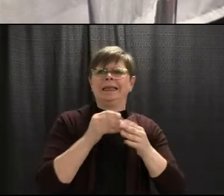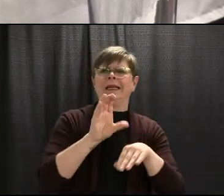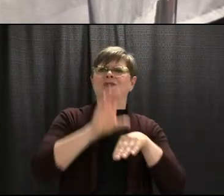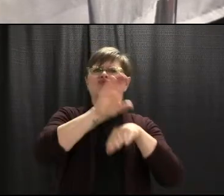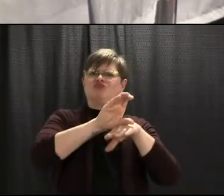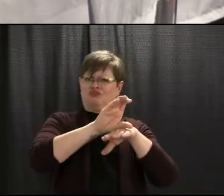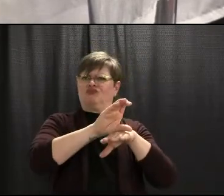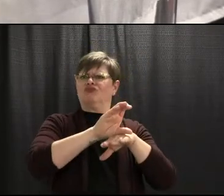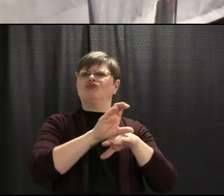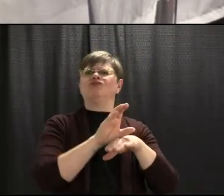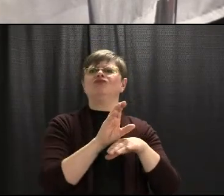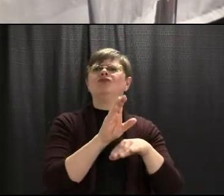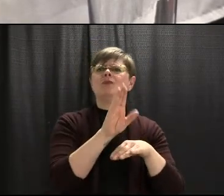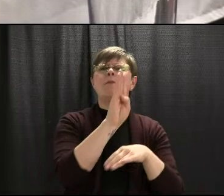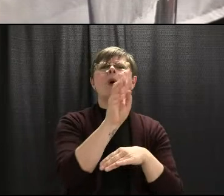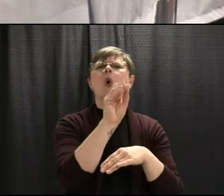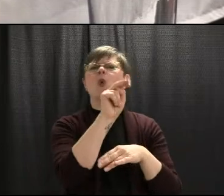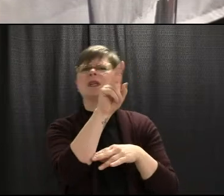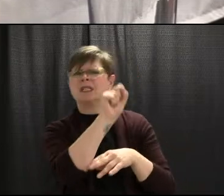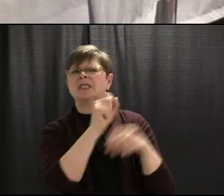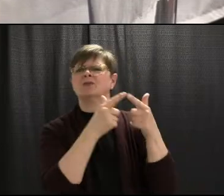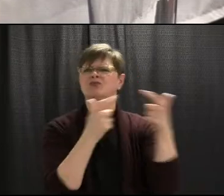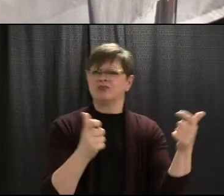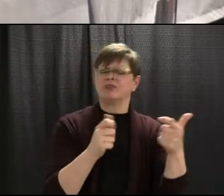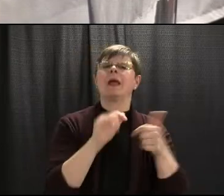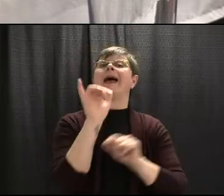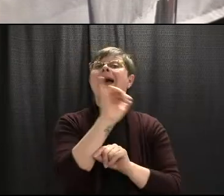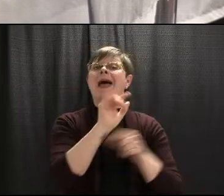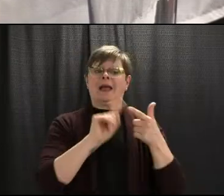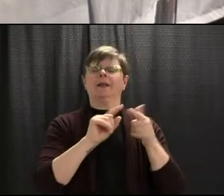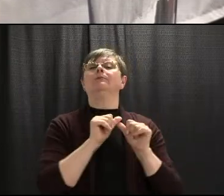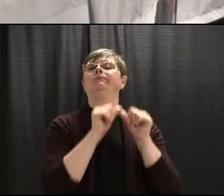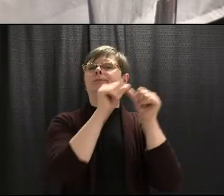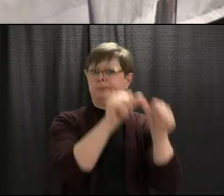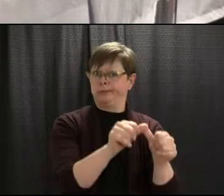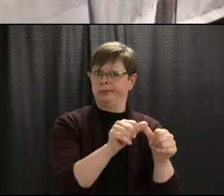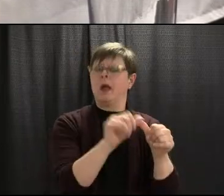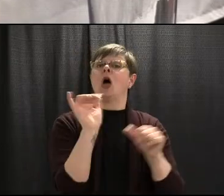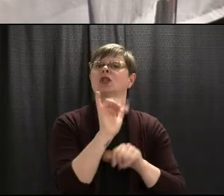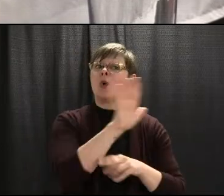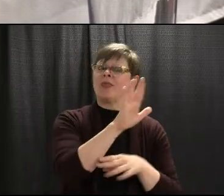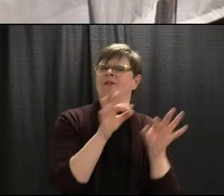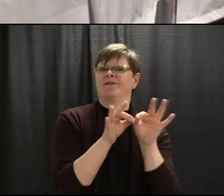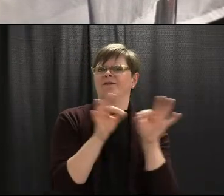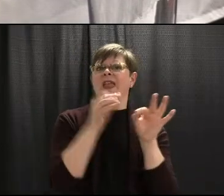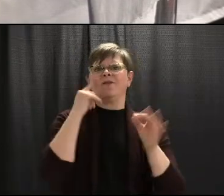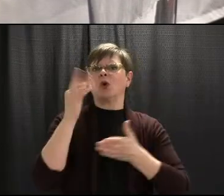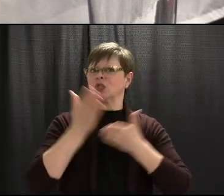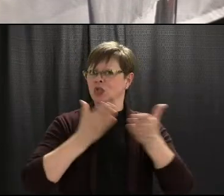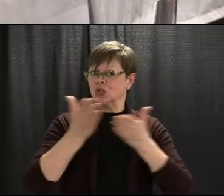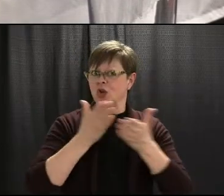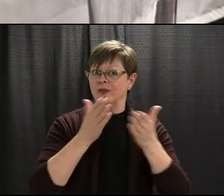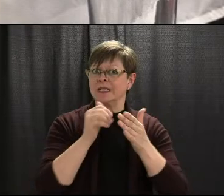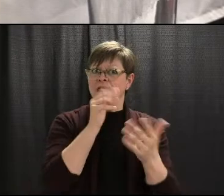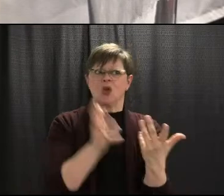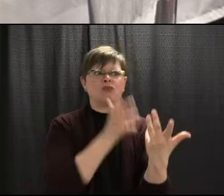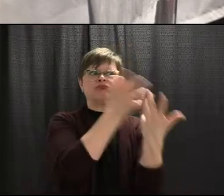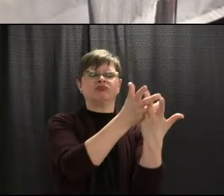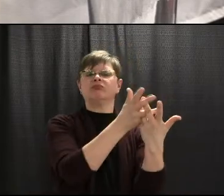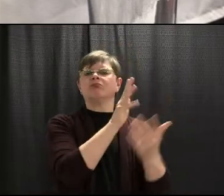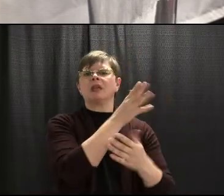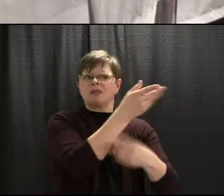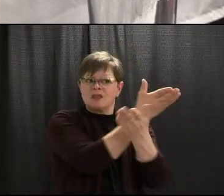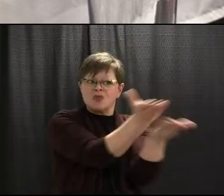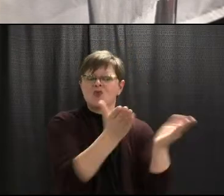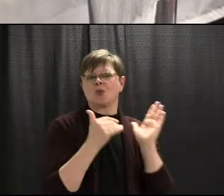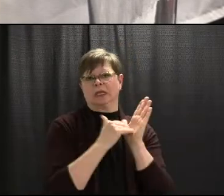they were remunerated, and that fee per service was a business model that did not suit many of those family physicians,